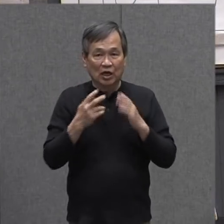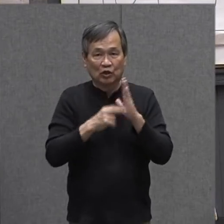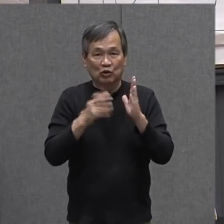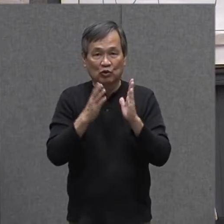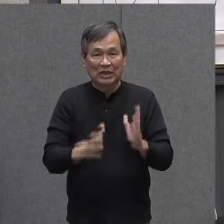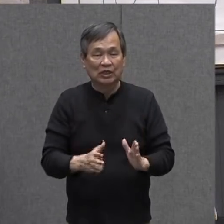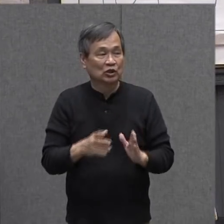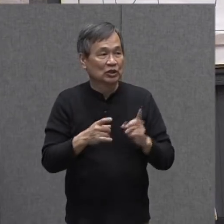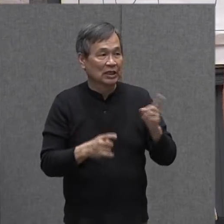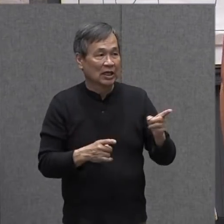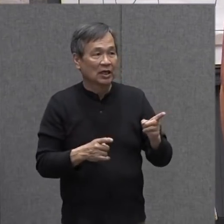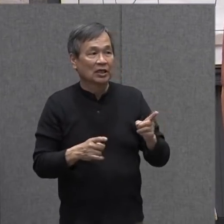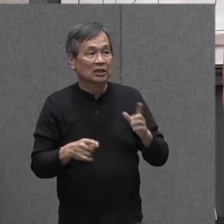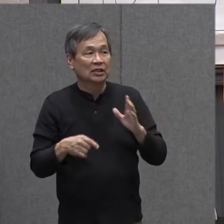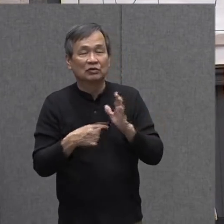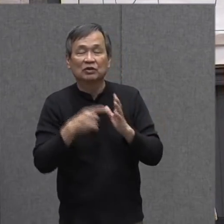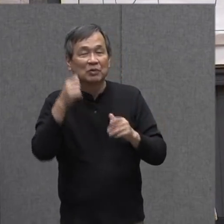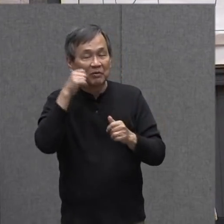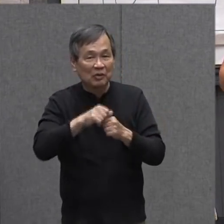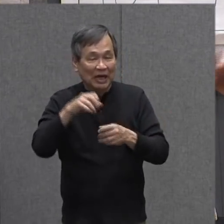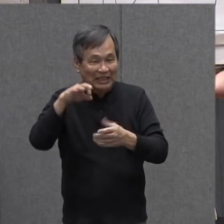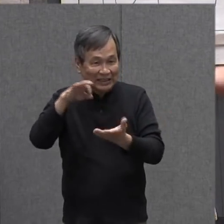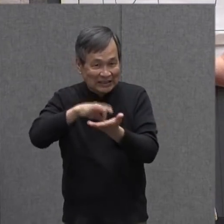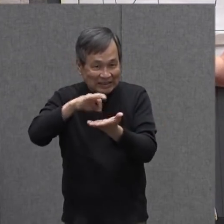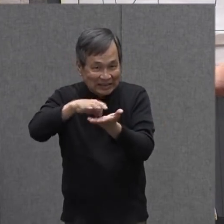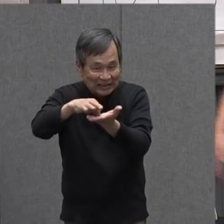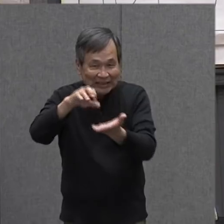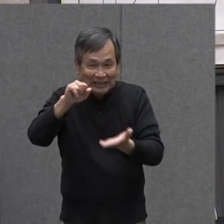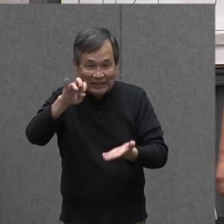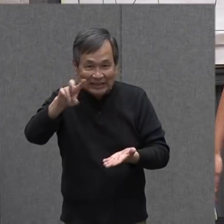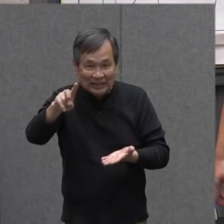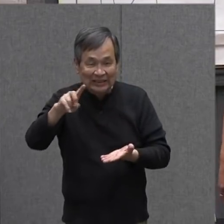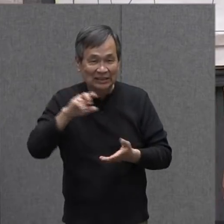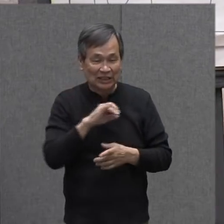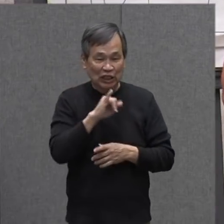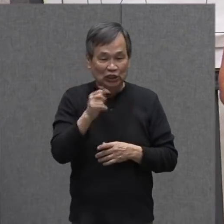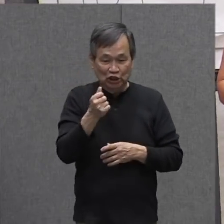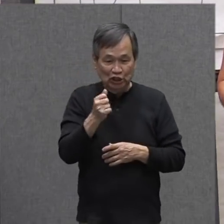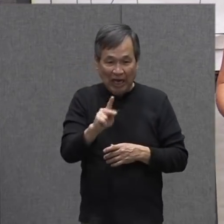fits because it's a unit fraction. Do you guys remember what a unit fraction is?